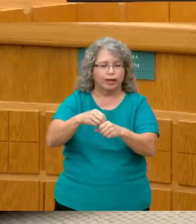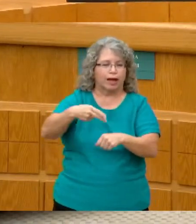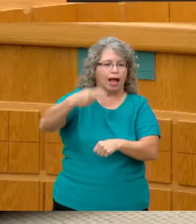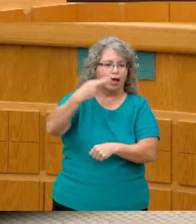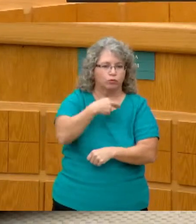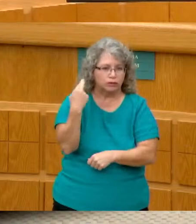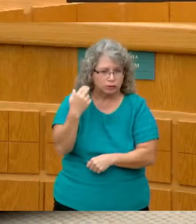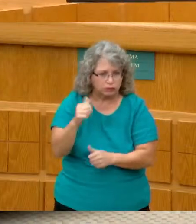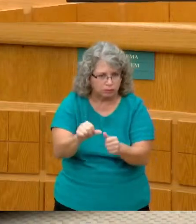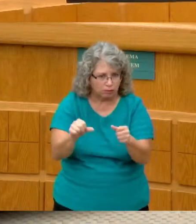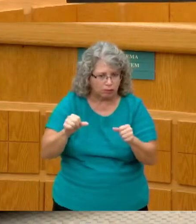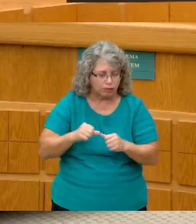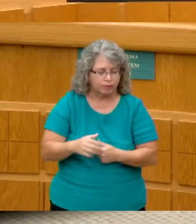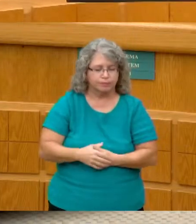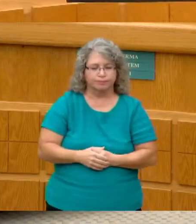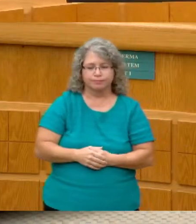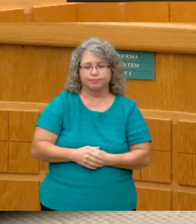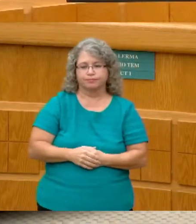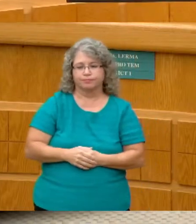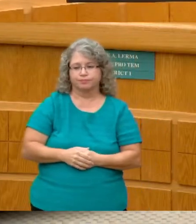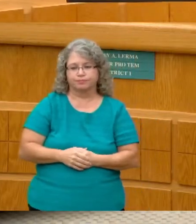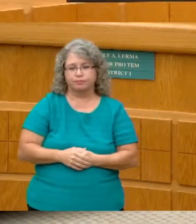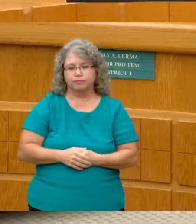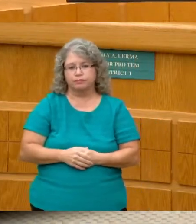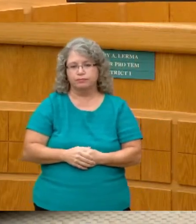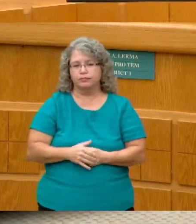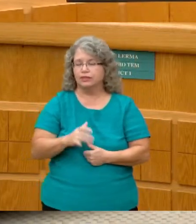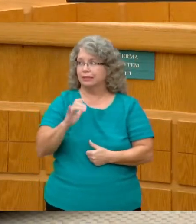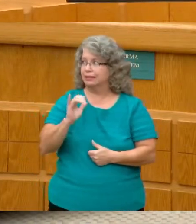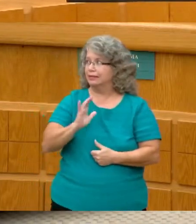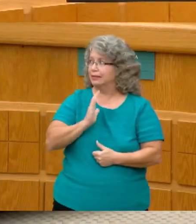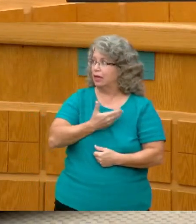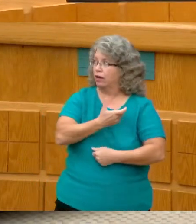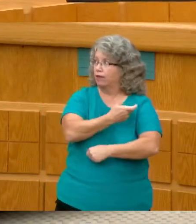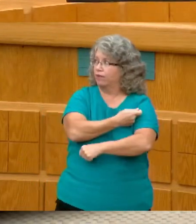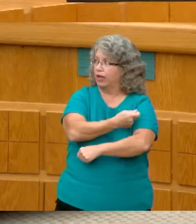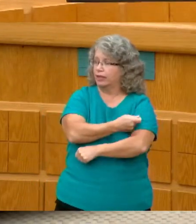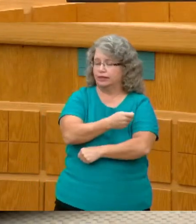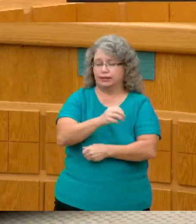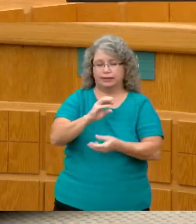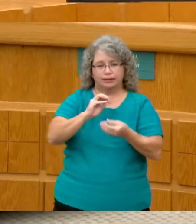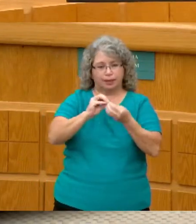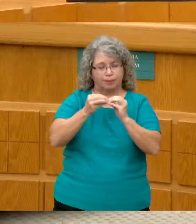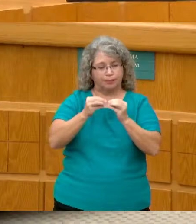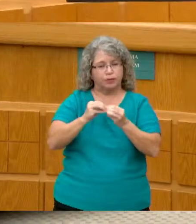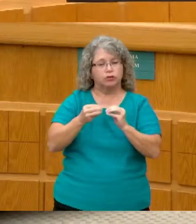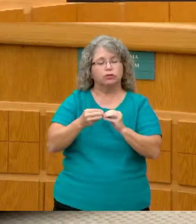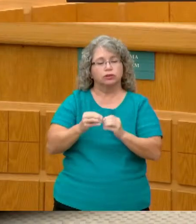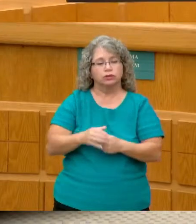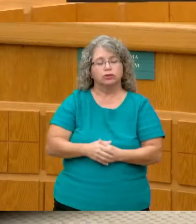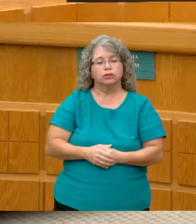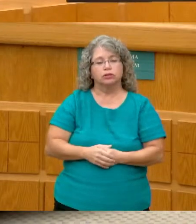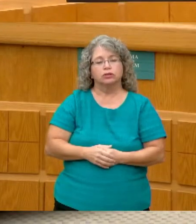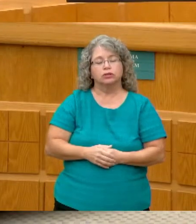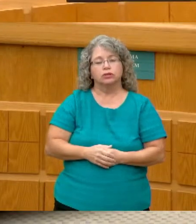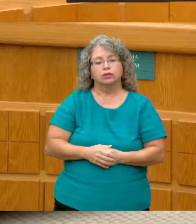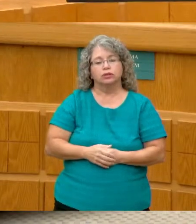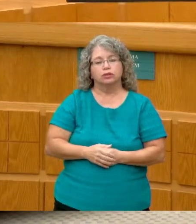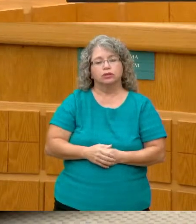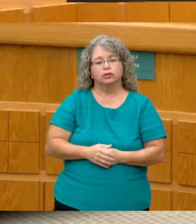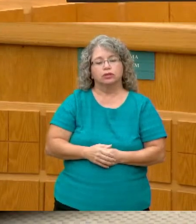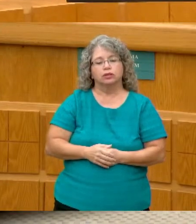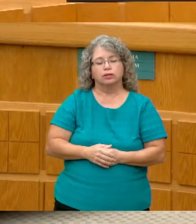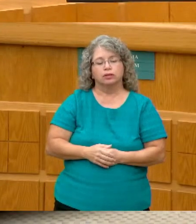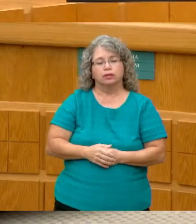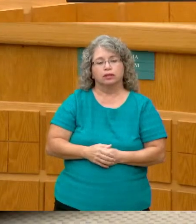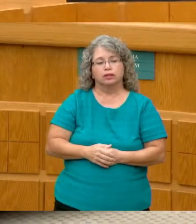As Mr. Vieira noted, here's our current vaccination rates. We used to just, the eligible population was